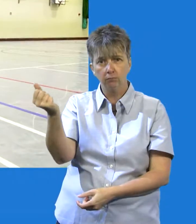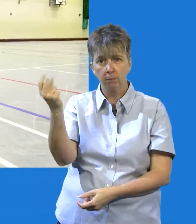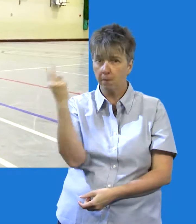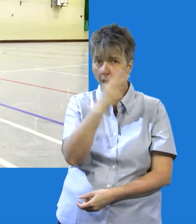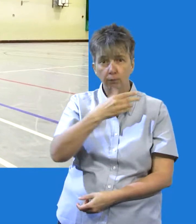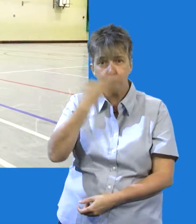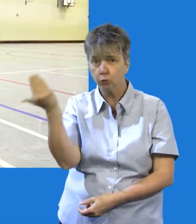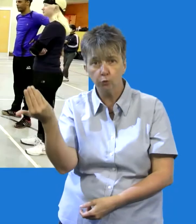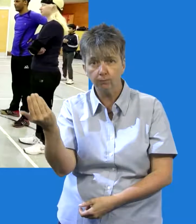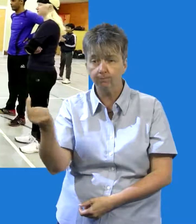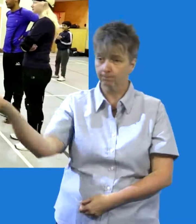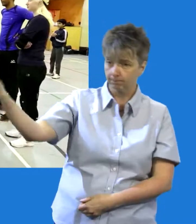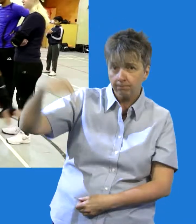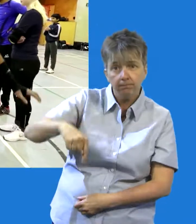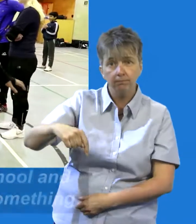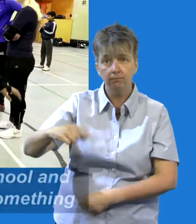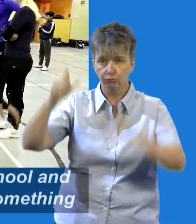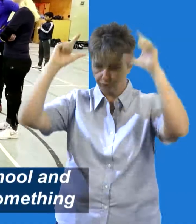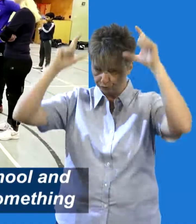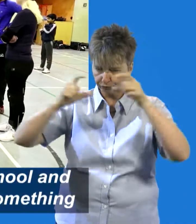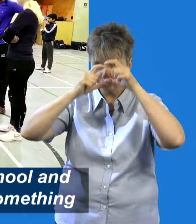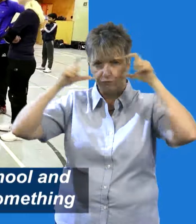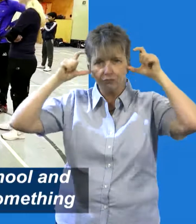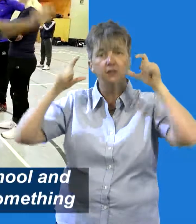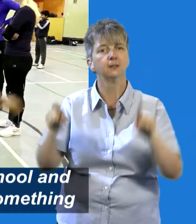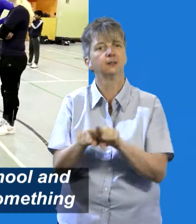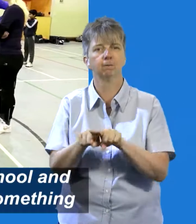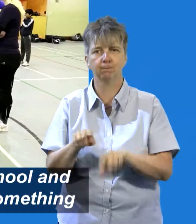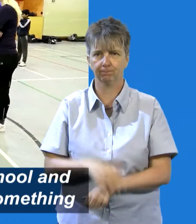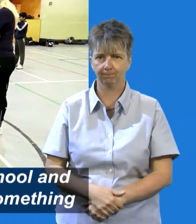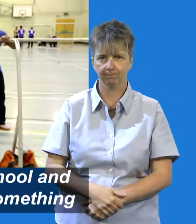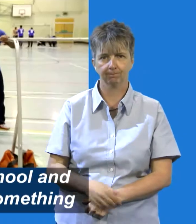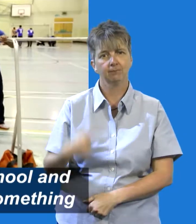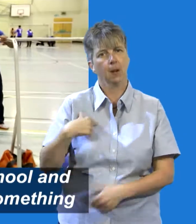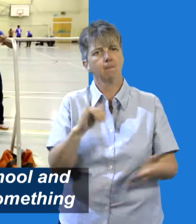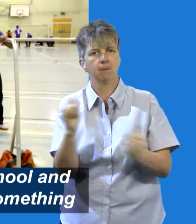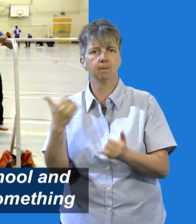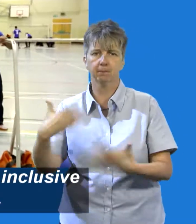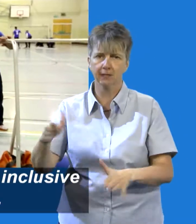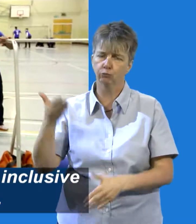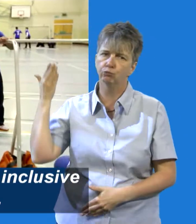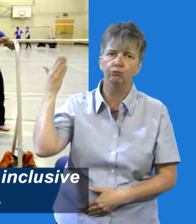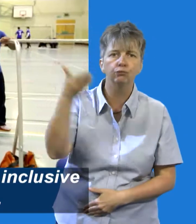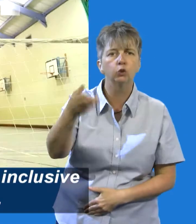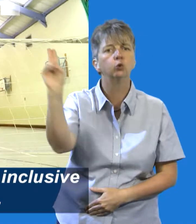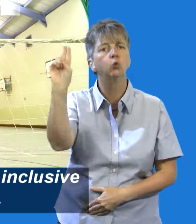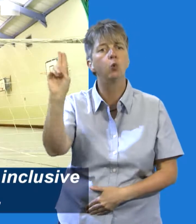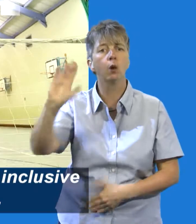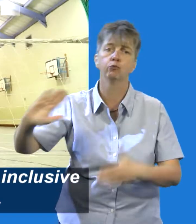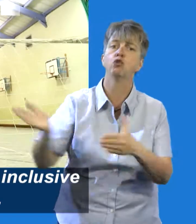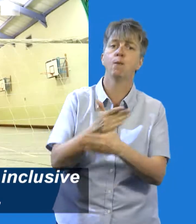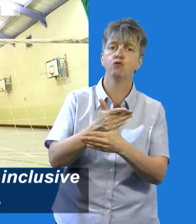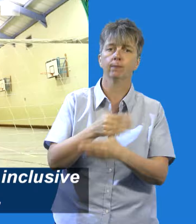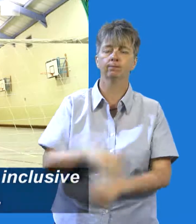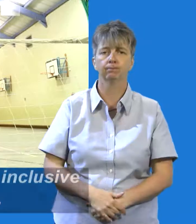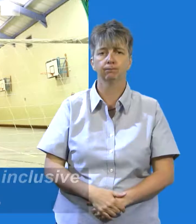as players who are fully sighted. I might go into the primary school and do a golden taster session or something like that and show, well look, sport can be completely inclusive, but this is